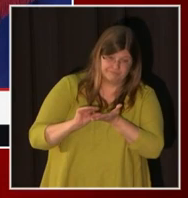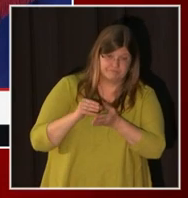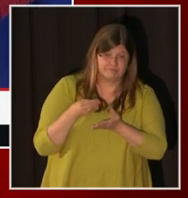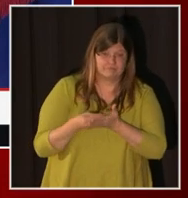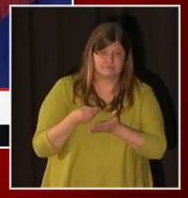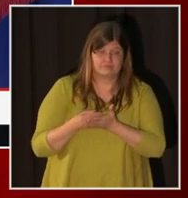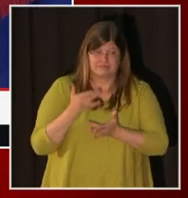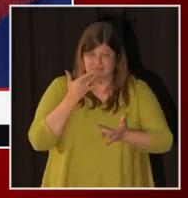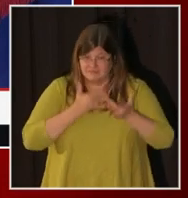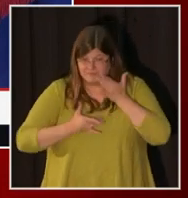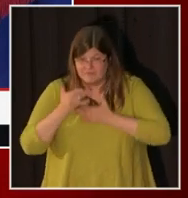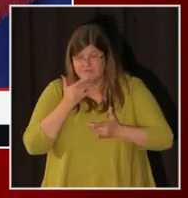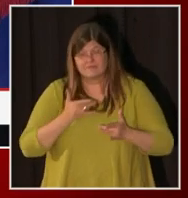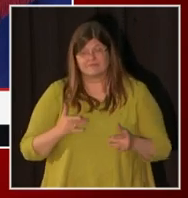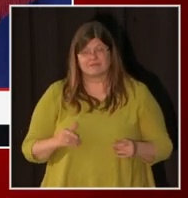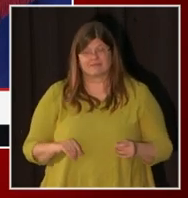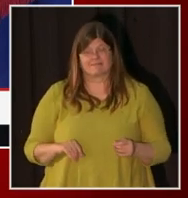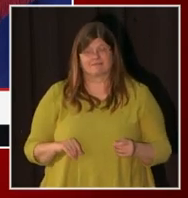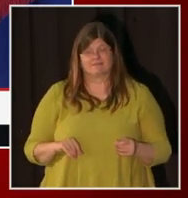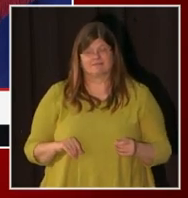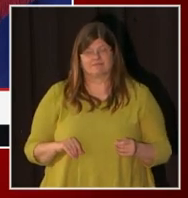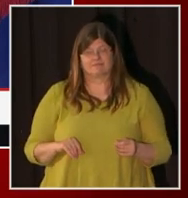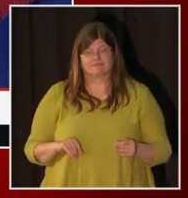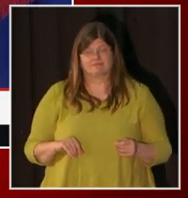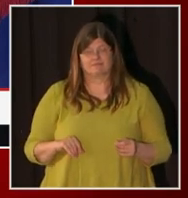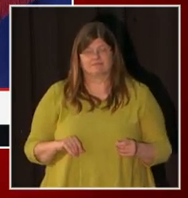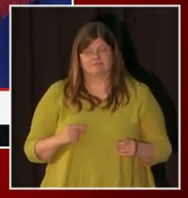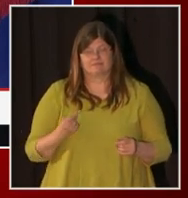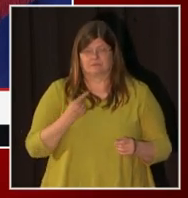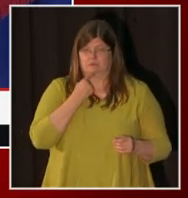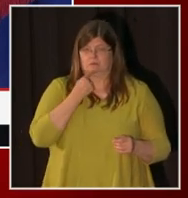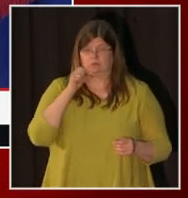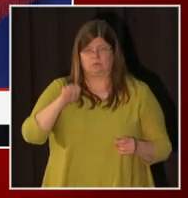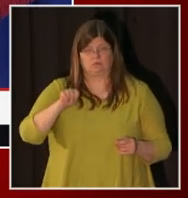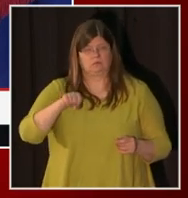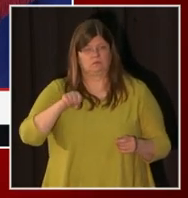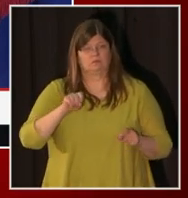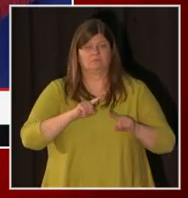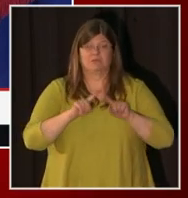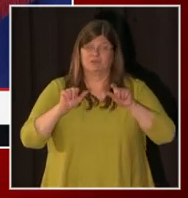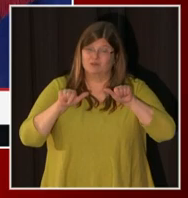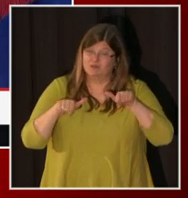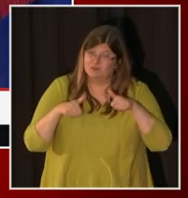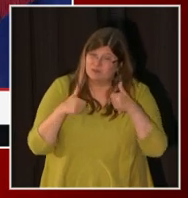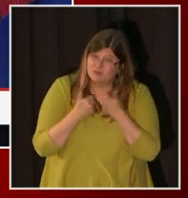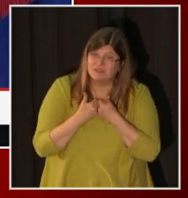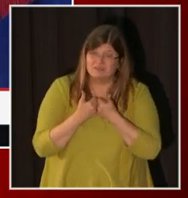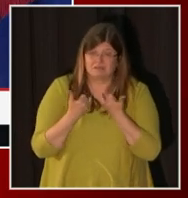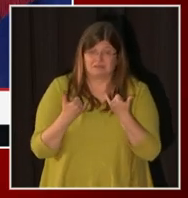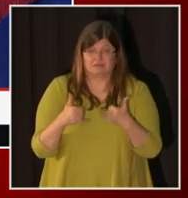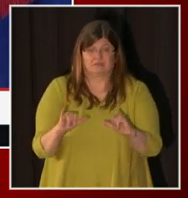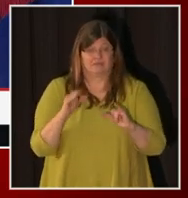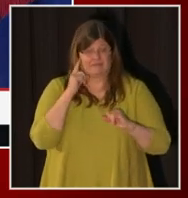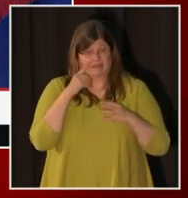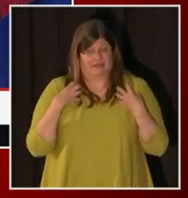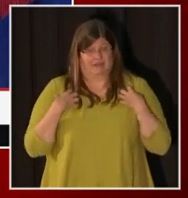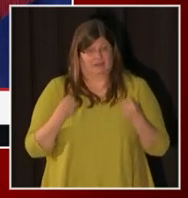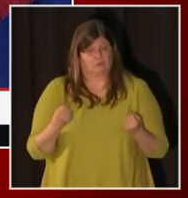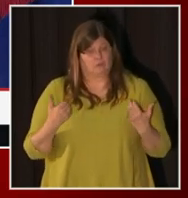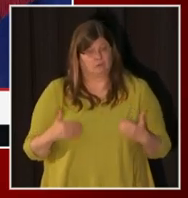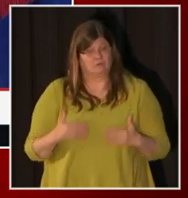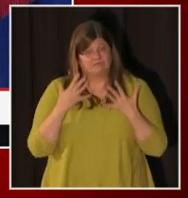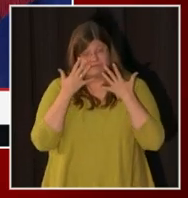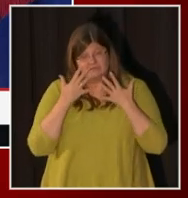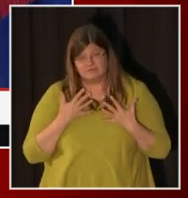is significant, but so is the challenge before us, the health challenge. And we have seen, unfortunately, with